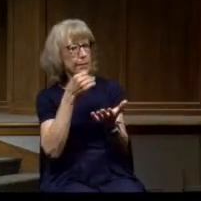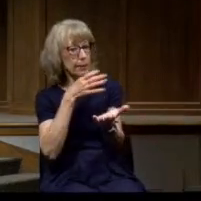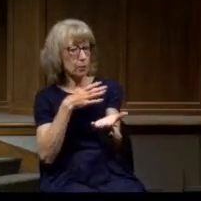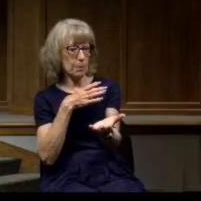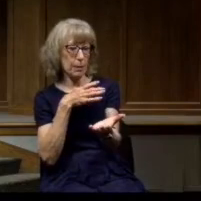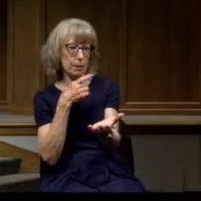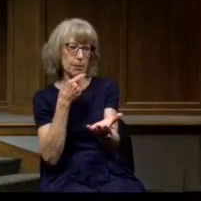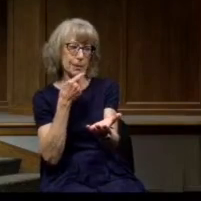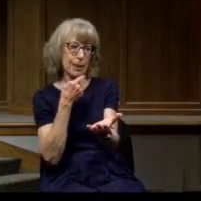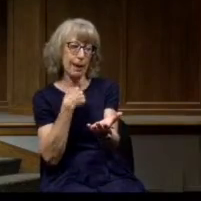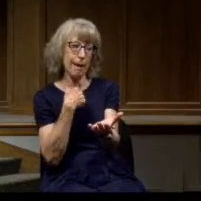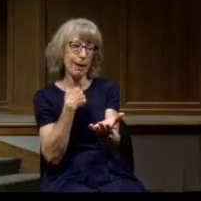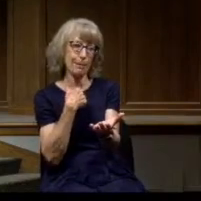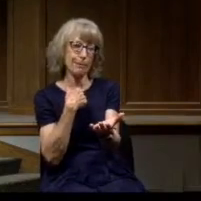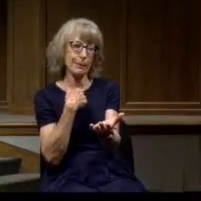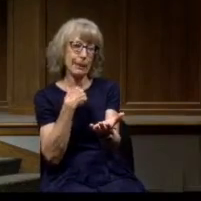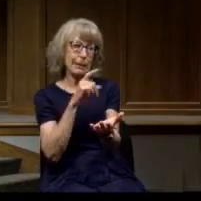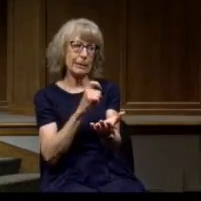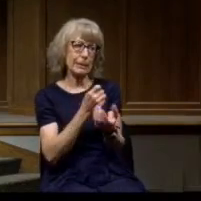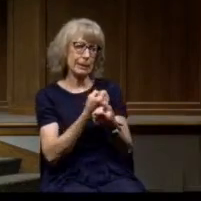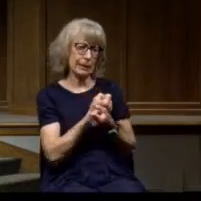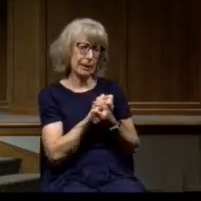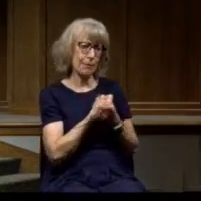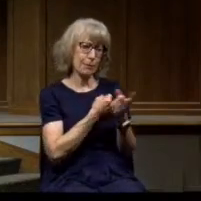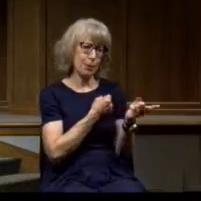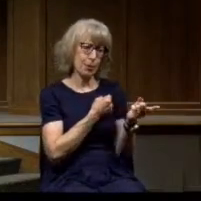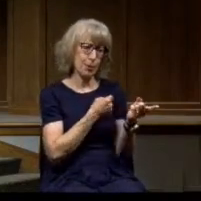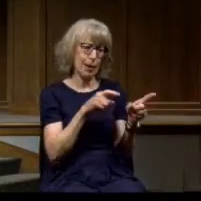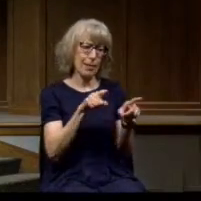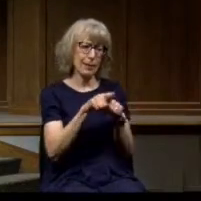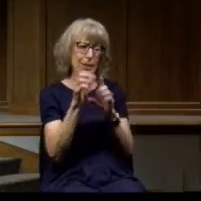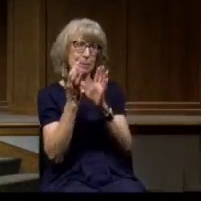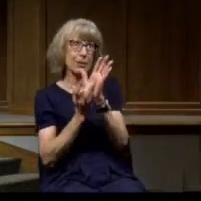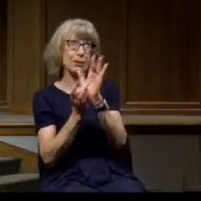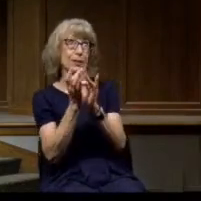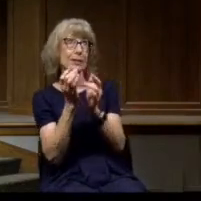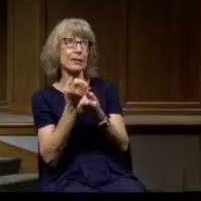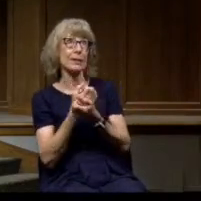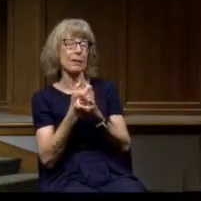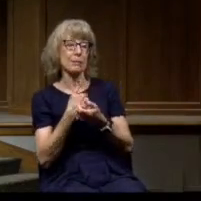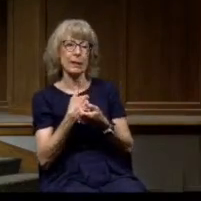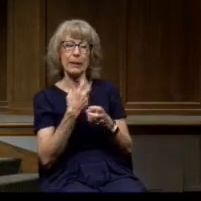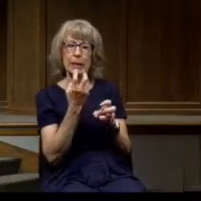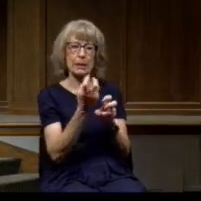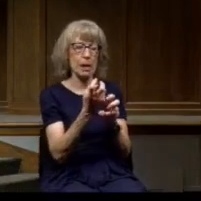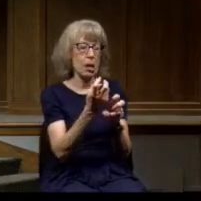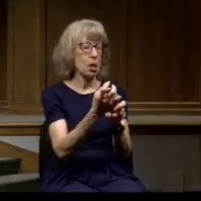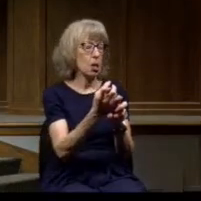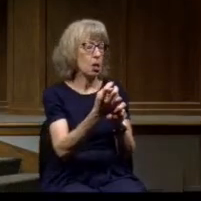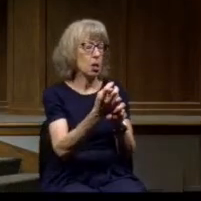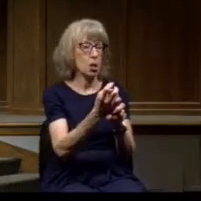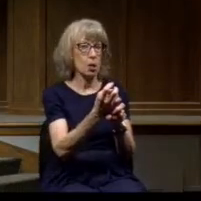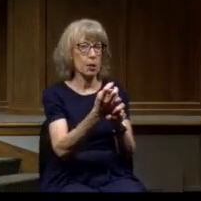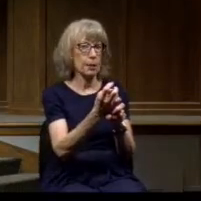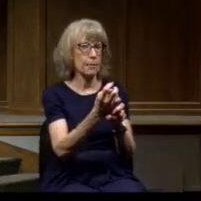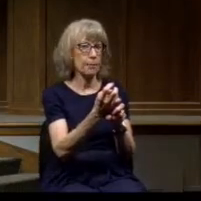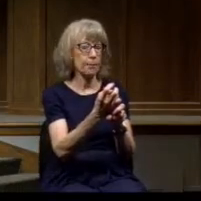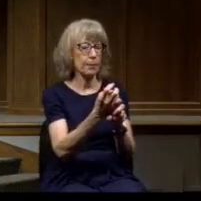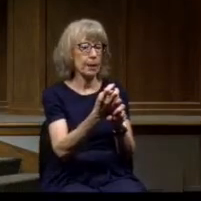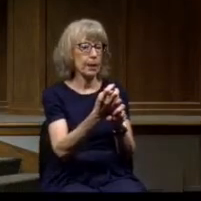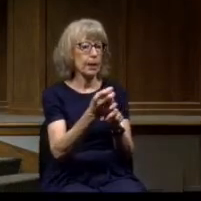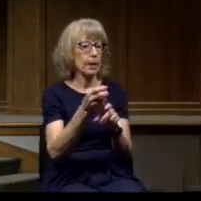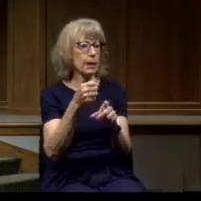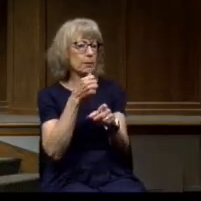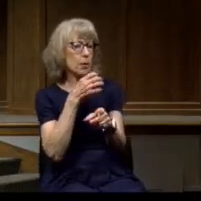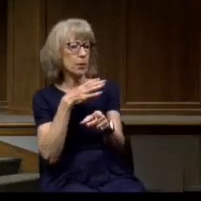you just like Jesus loves you, but she finds it hard. And now it's really hard for her to show up and worship Jesus when she's looking into the eyes of this man